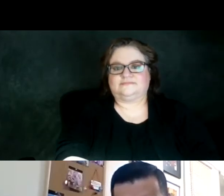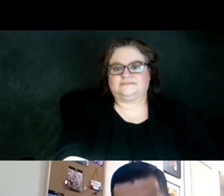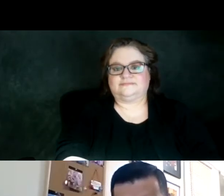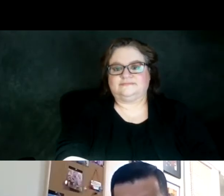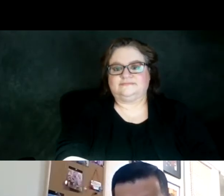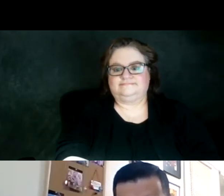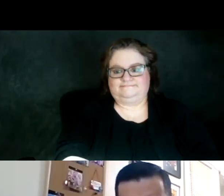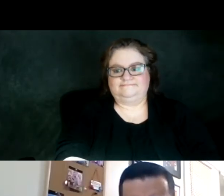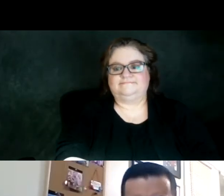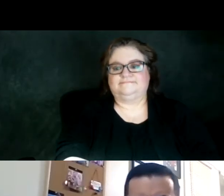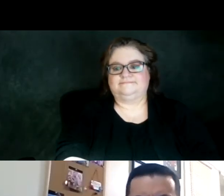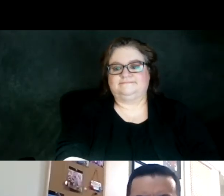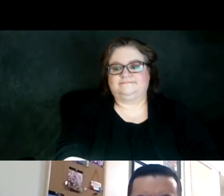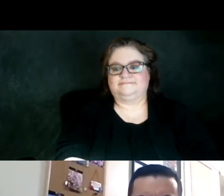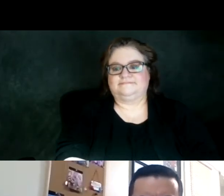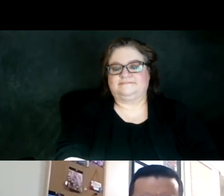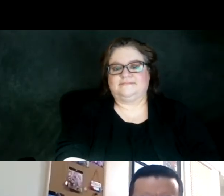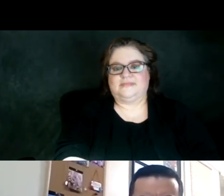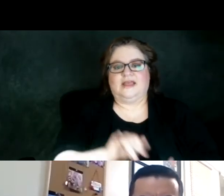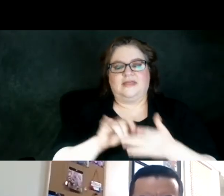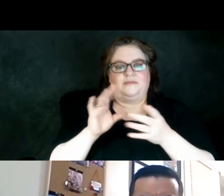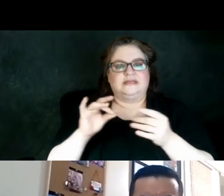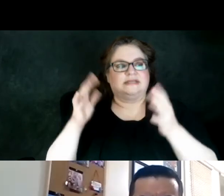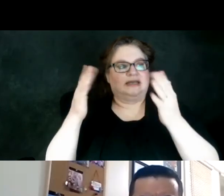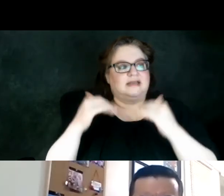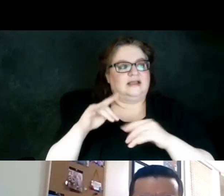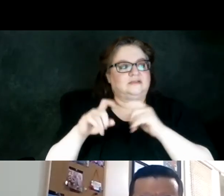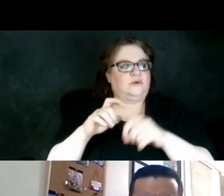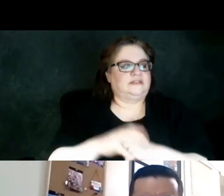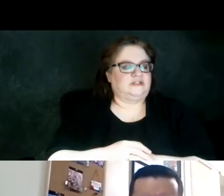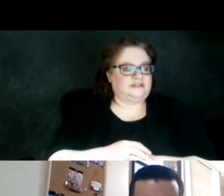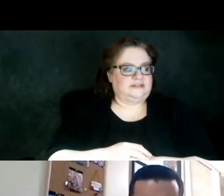There we go. So that being said, next question.